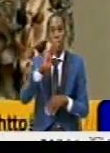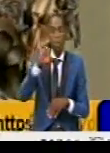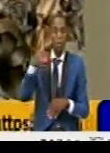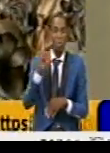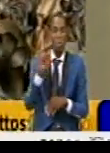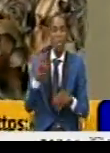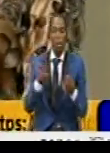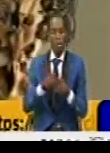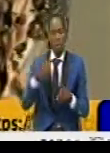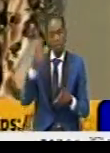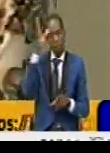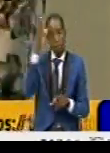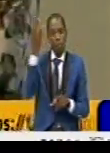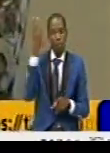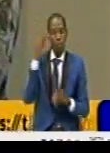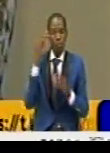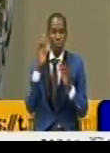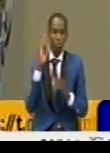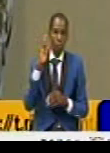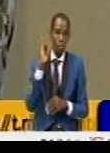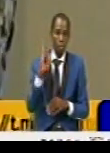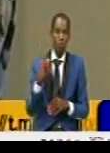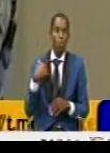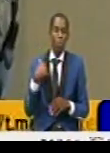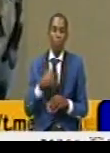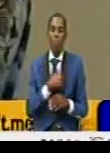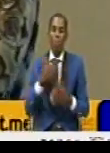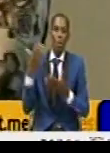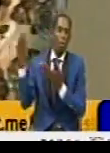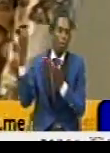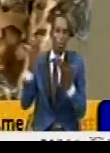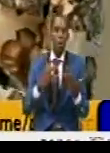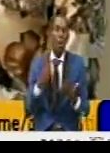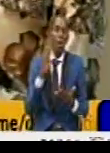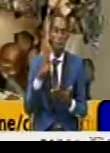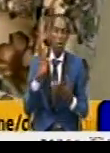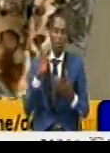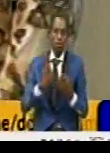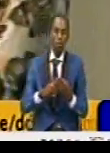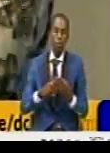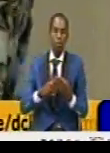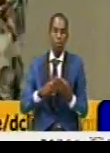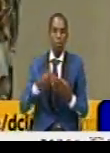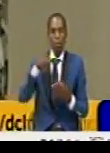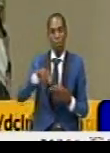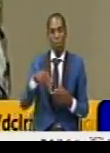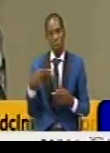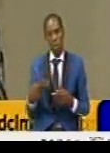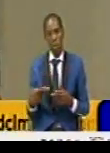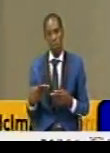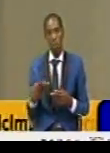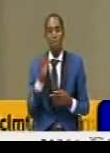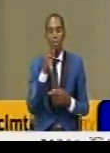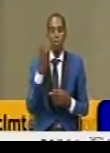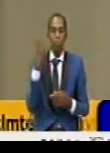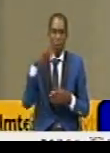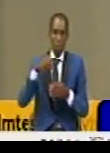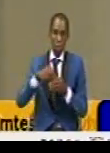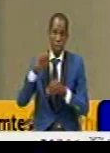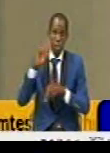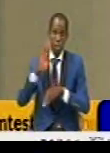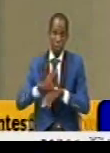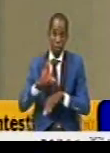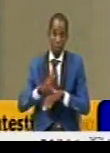crusade, Divine Solution, the one held in Abuja, as Daddy was preaching, we brought her to Port Harcourt in